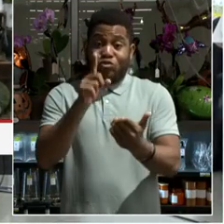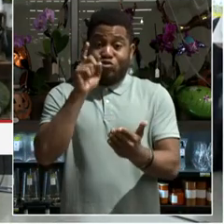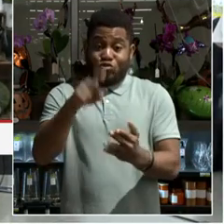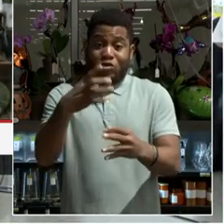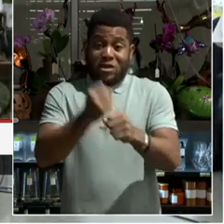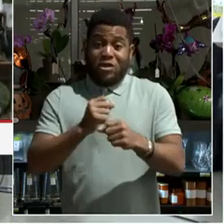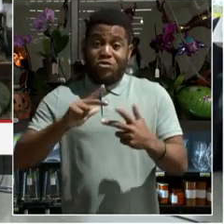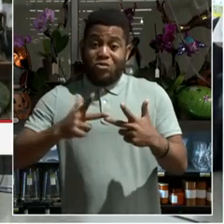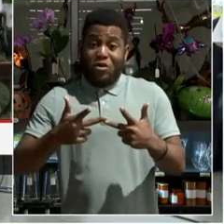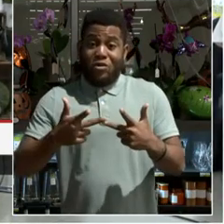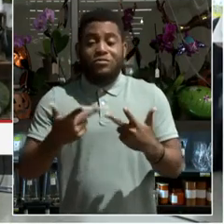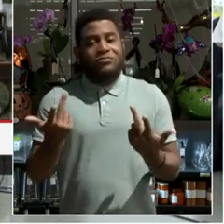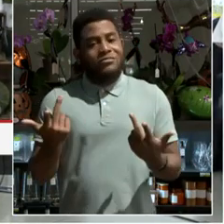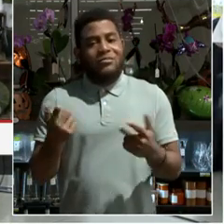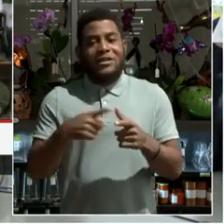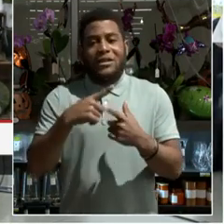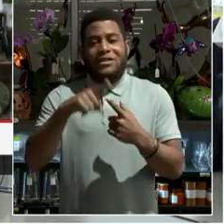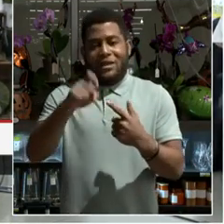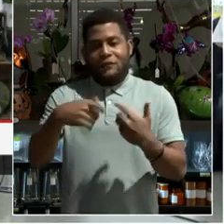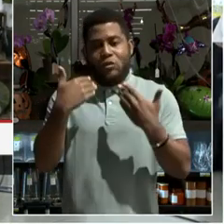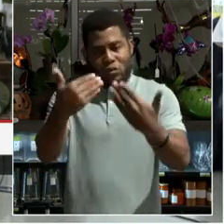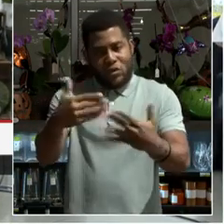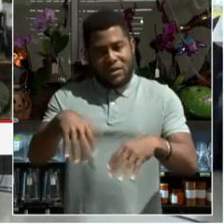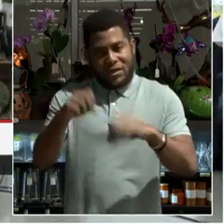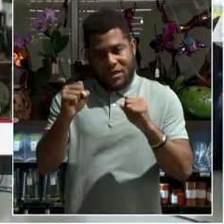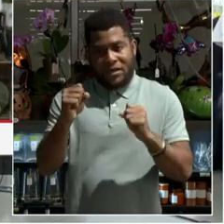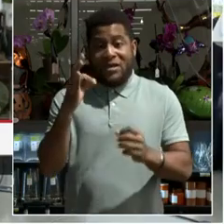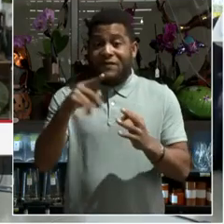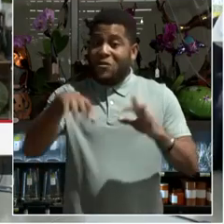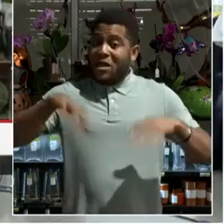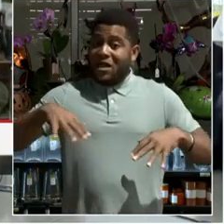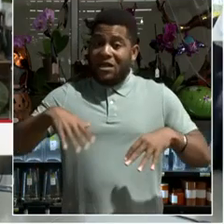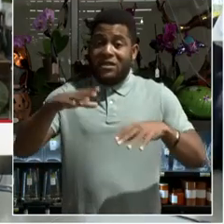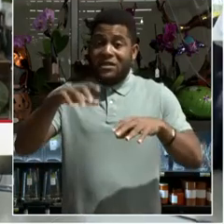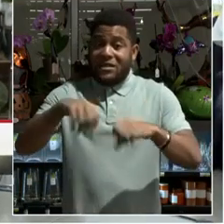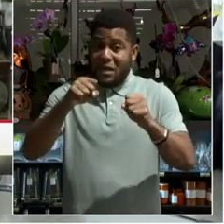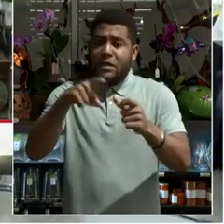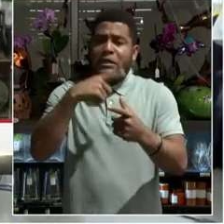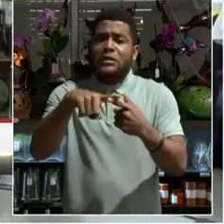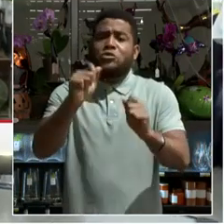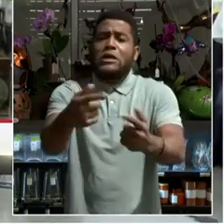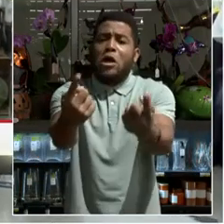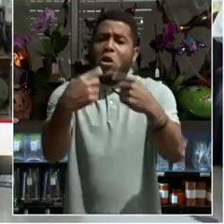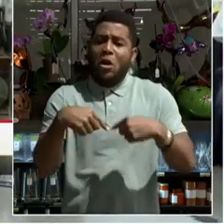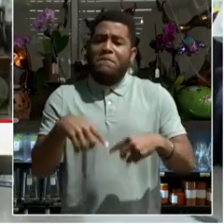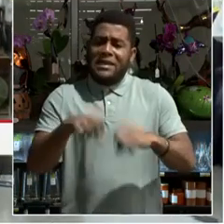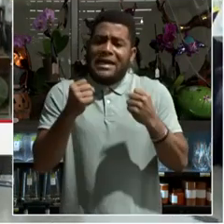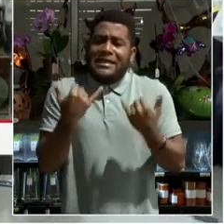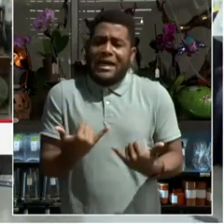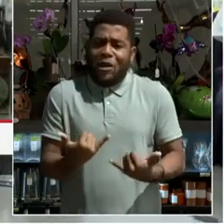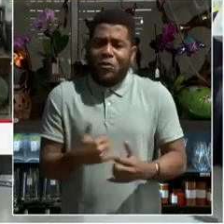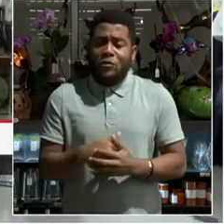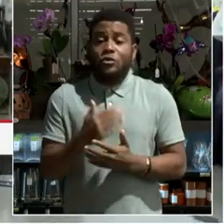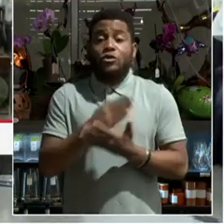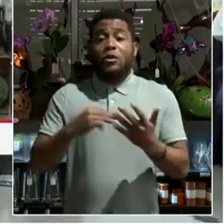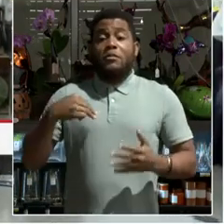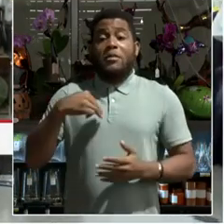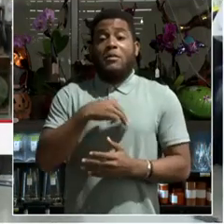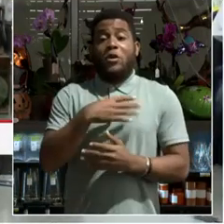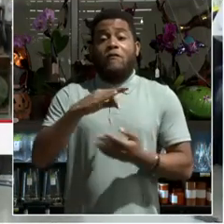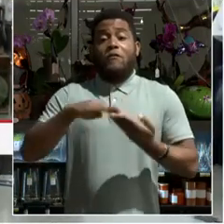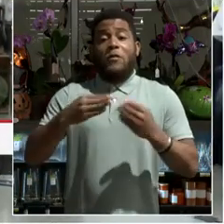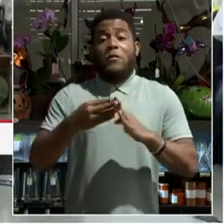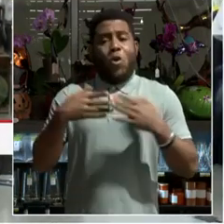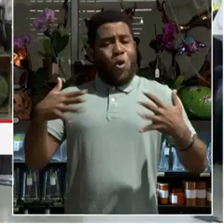care of that already. If you haven't, you can come in and do that now. We do have members of our community who have already done that.